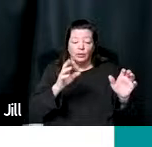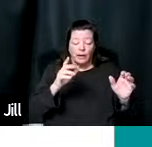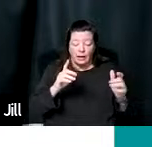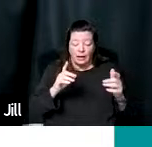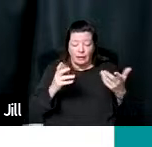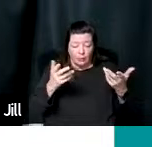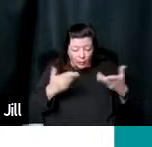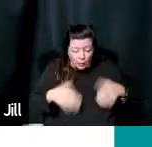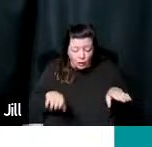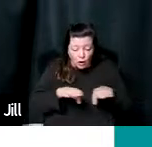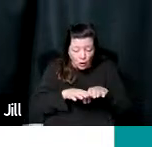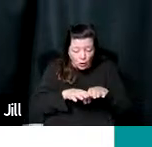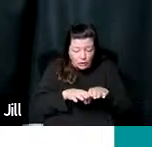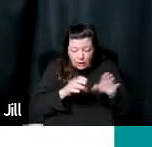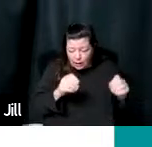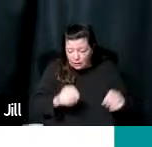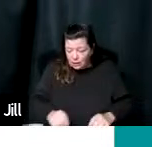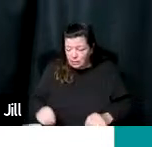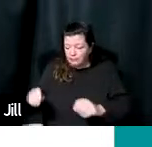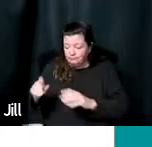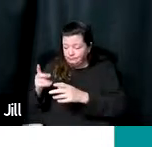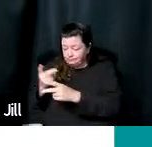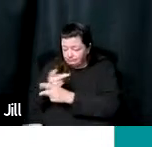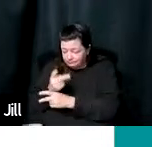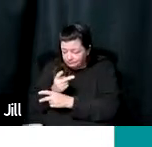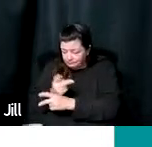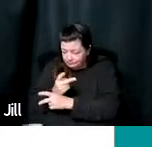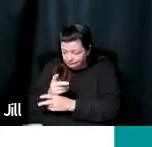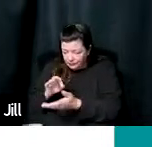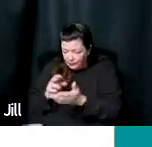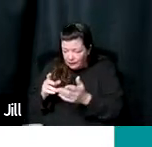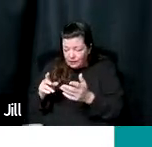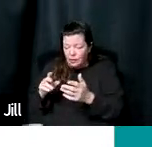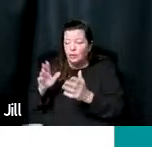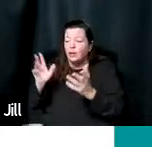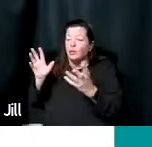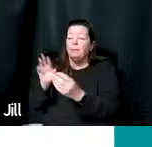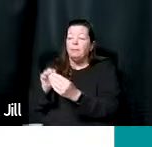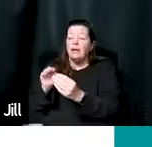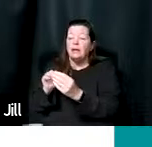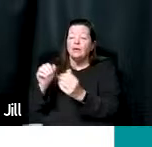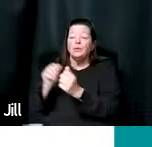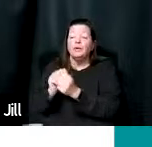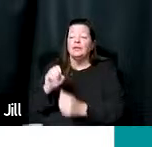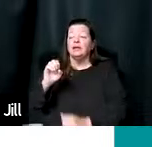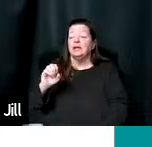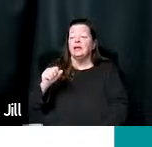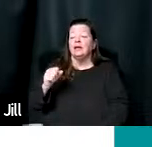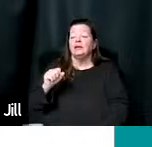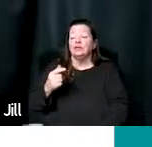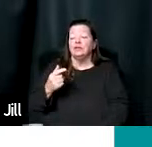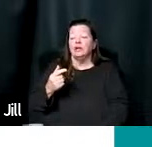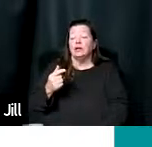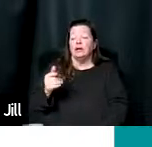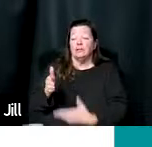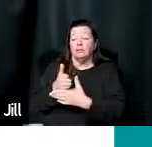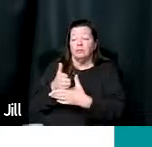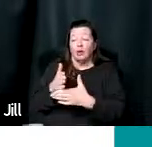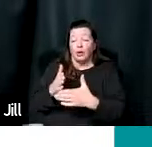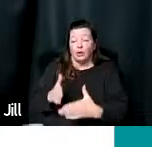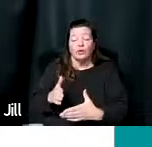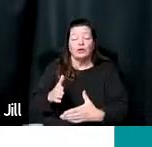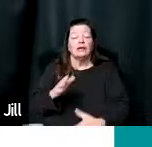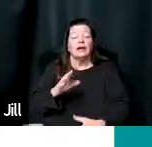account. We will be meeting with the ESG partners as well as our